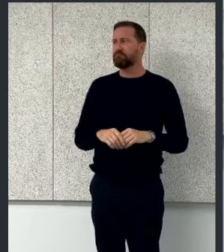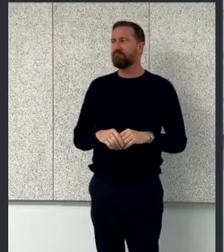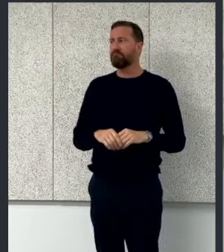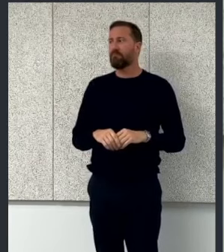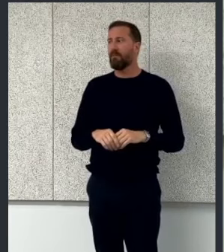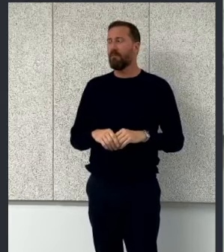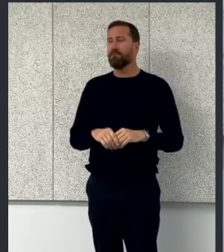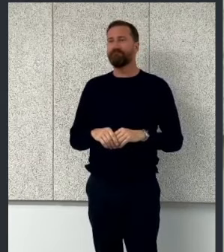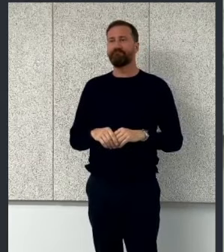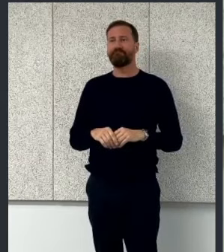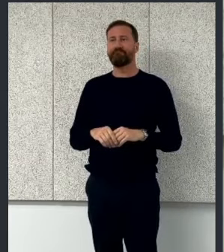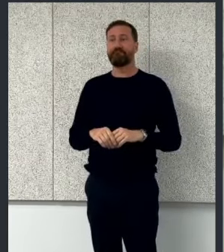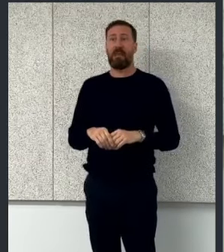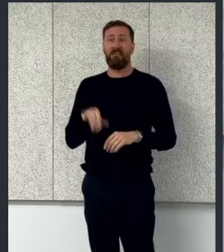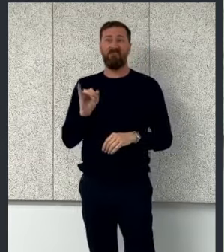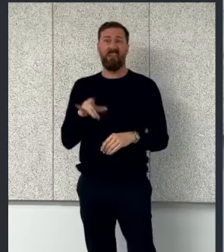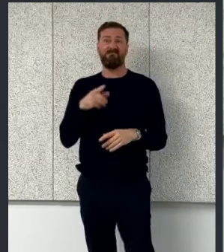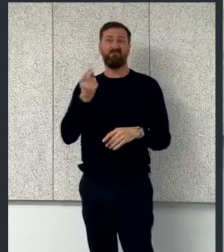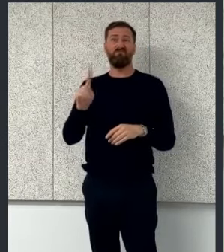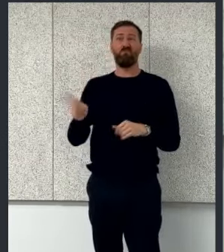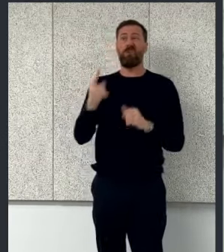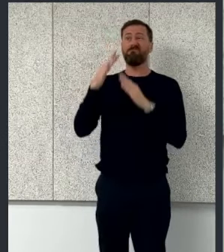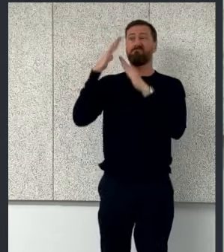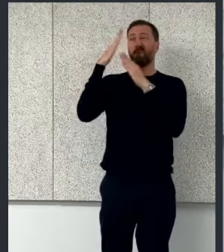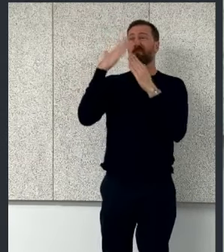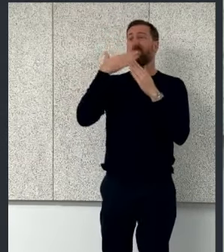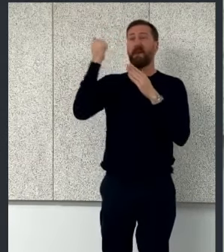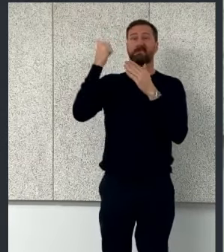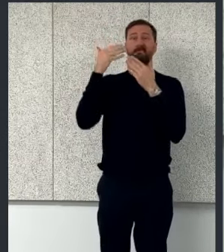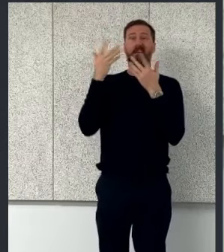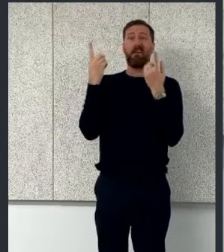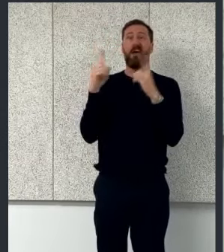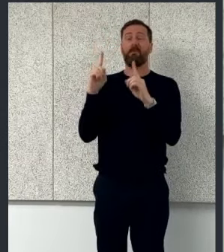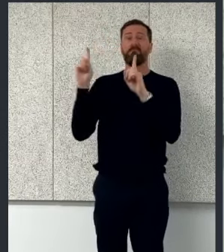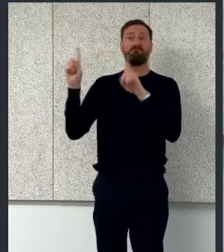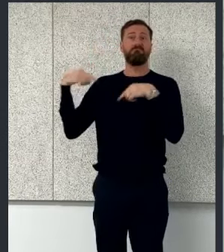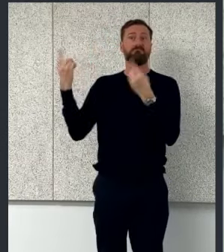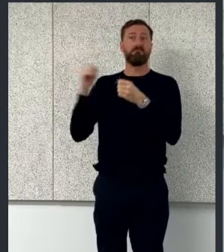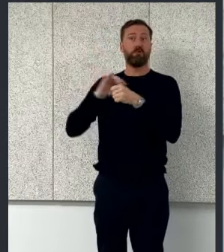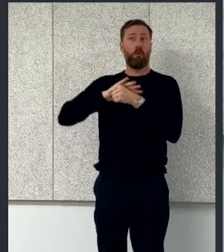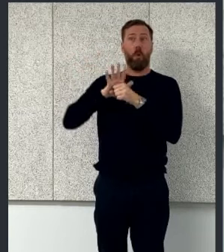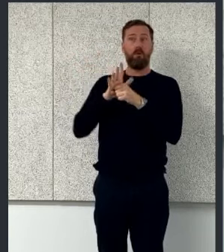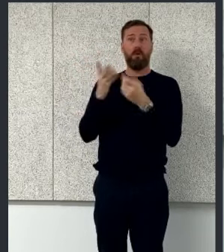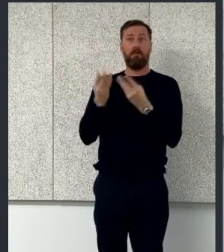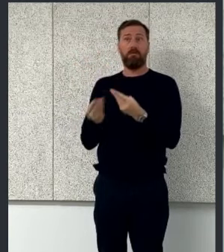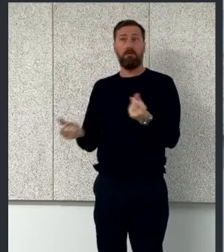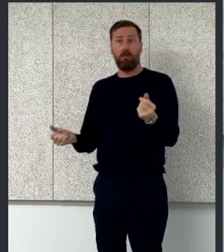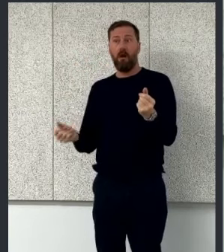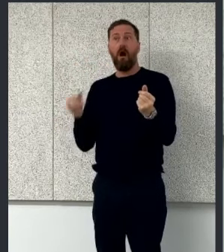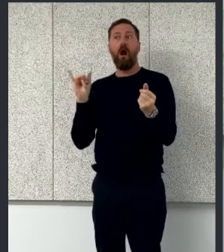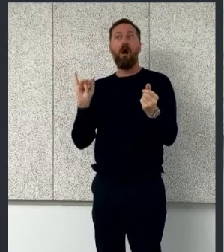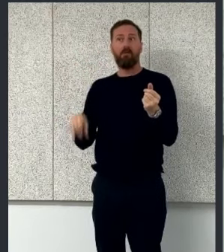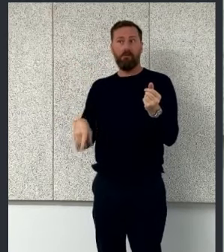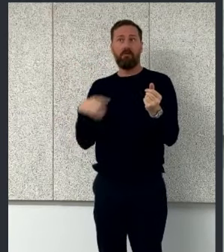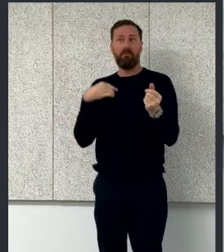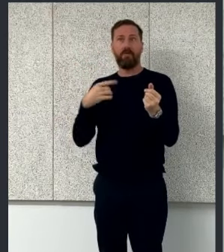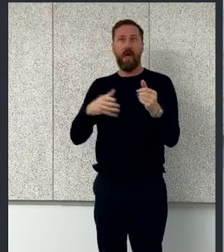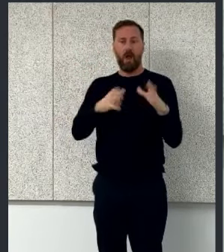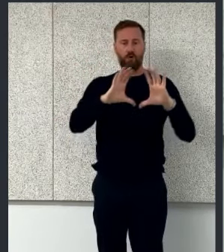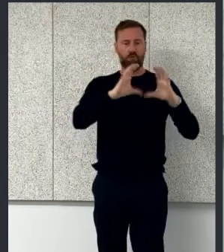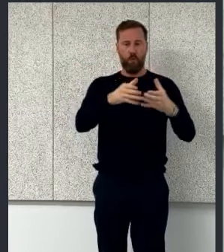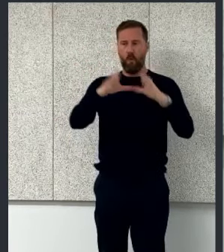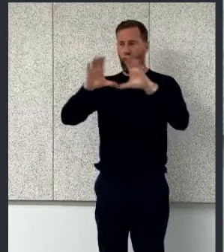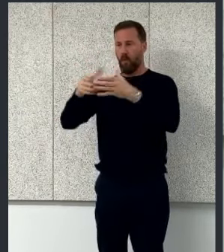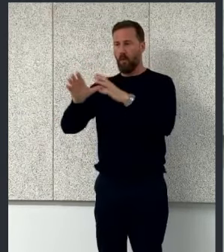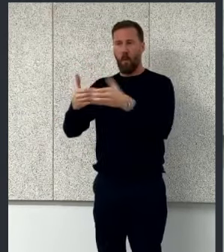one of the greatest things that has happened post-COVID is the breaking down of silos. And the more that we can help